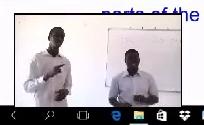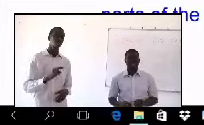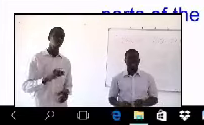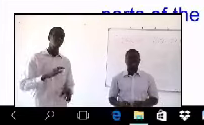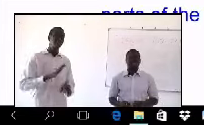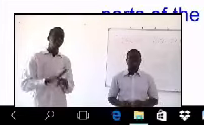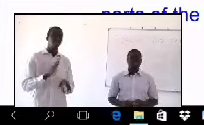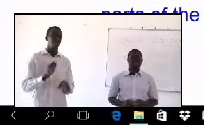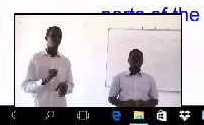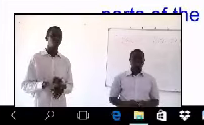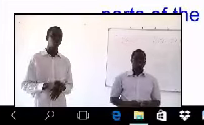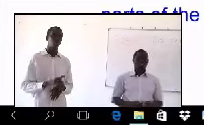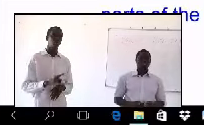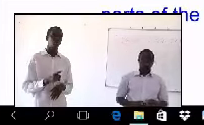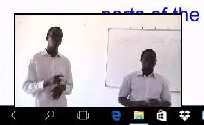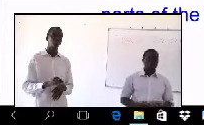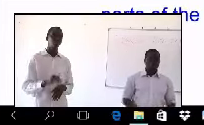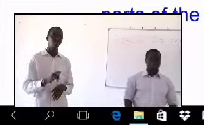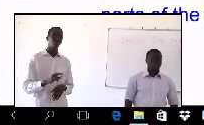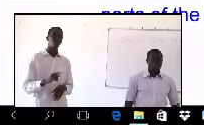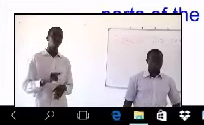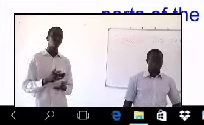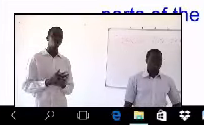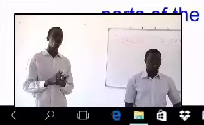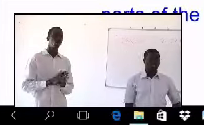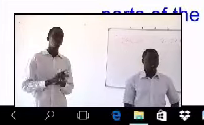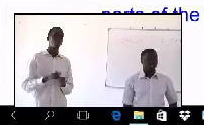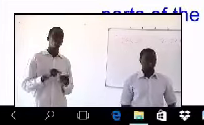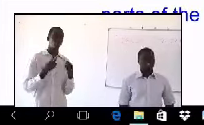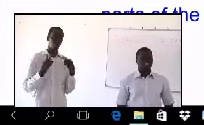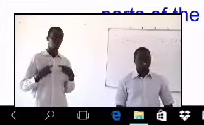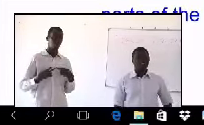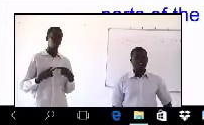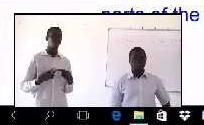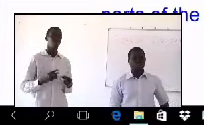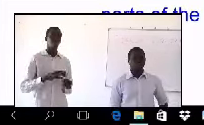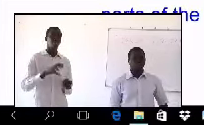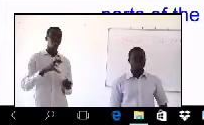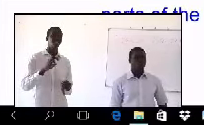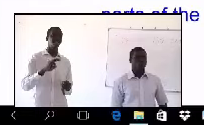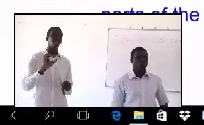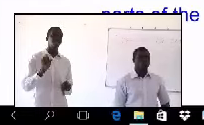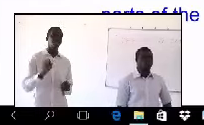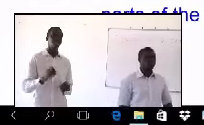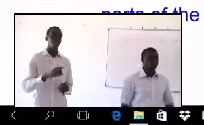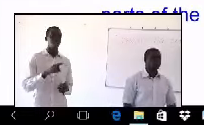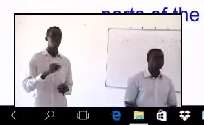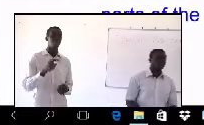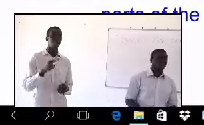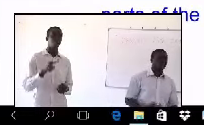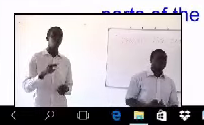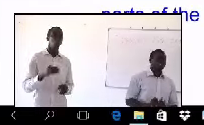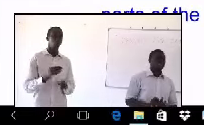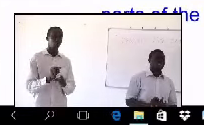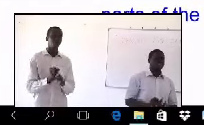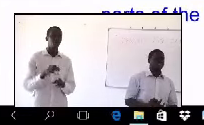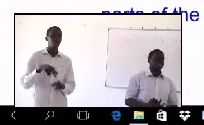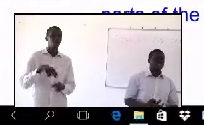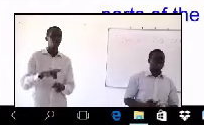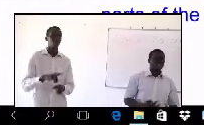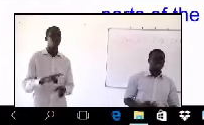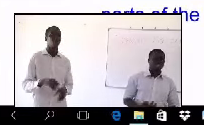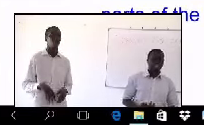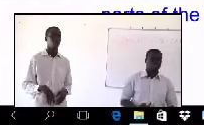the brain and the spinal cord. These are sensory nerves which lead from all parts of the body to the central